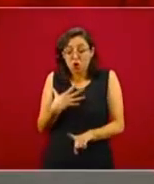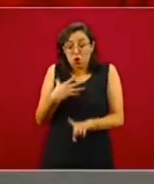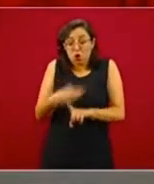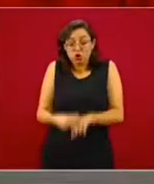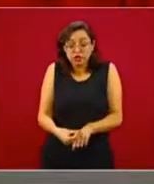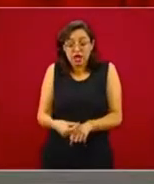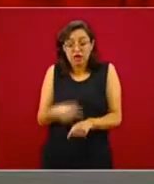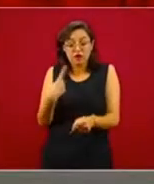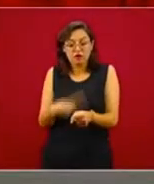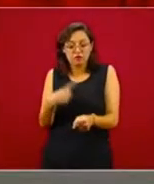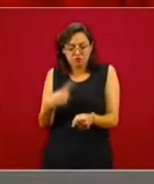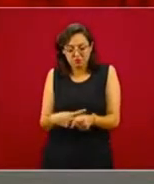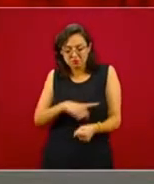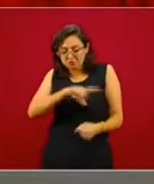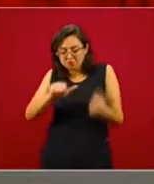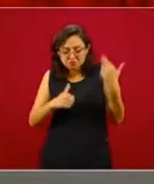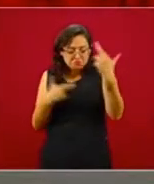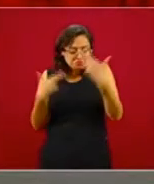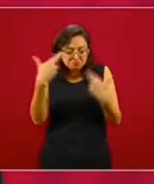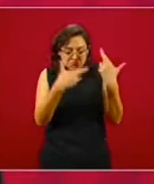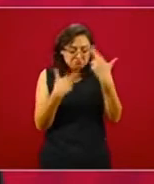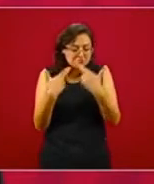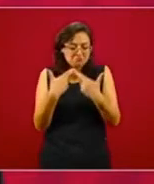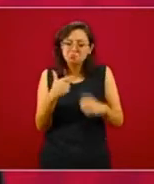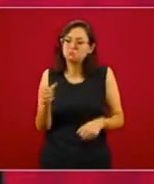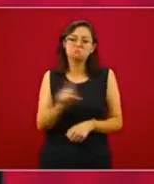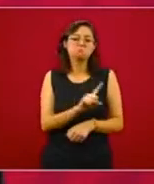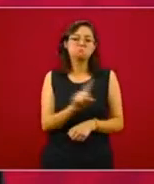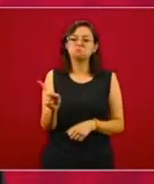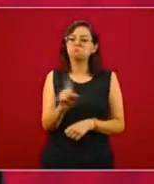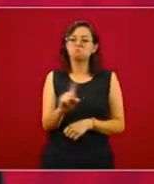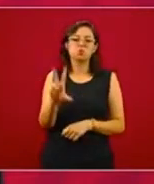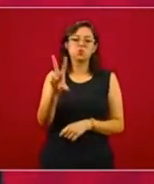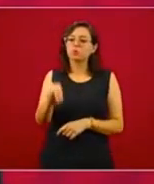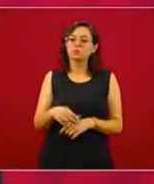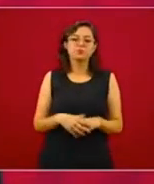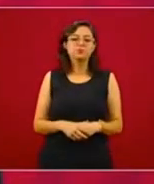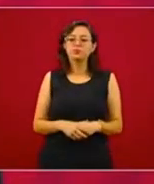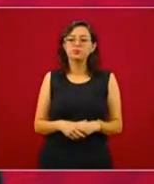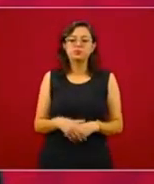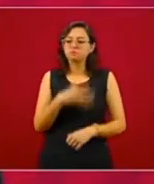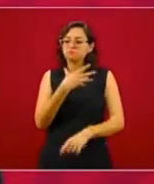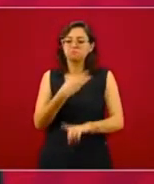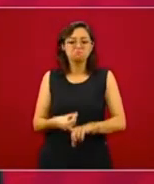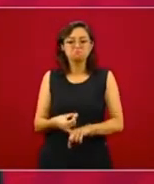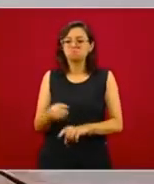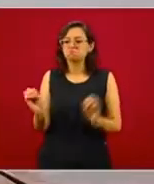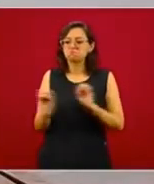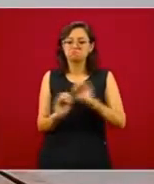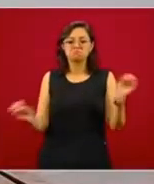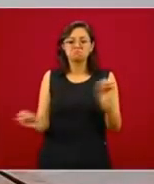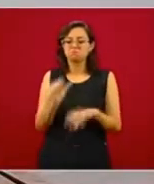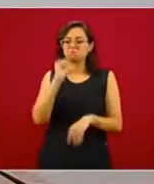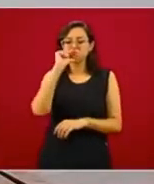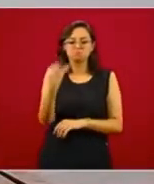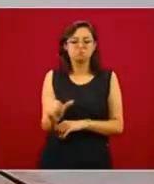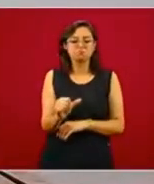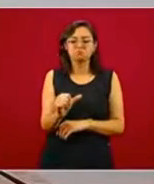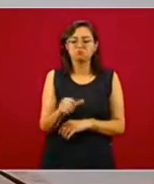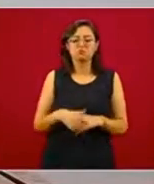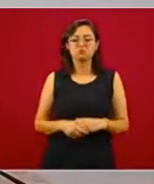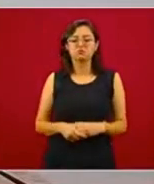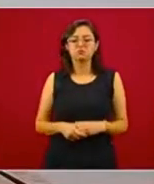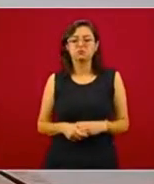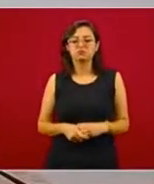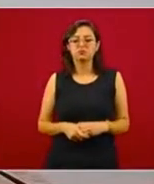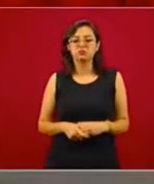breastfeeding infection. This has been more formally studied, and the conclusion and the consensus, scientifically speaking, in the world is saying